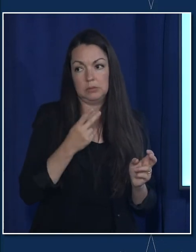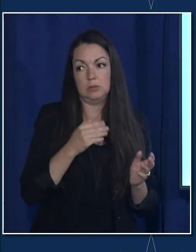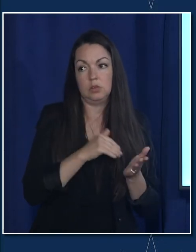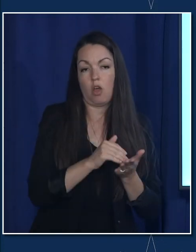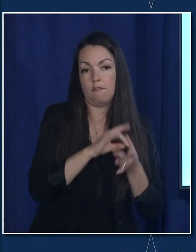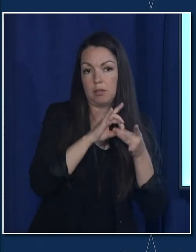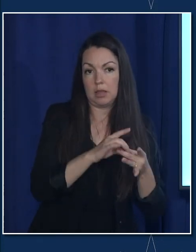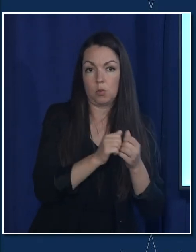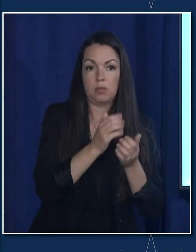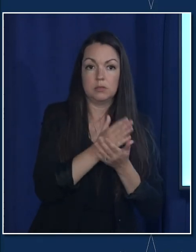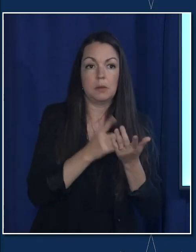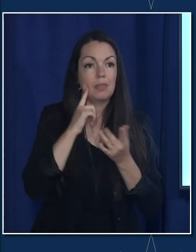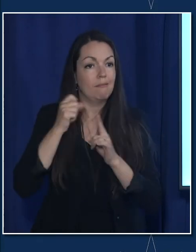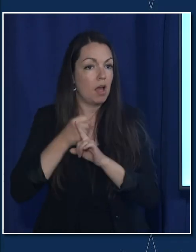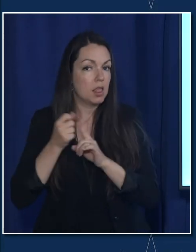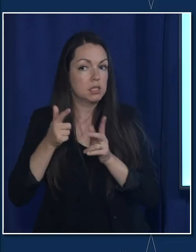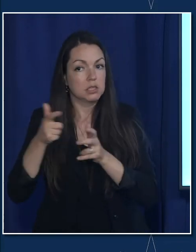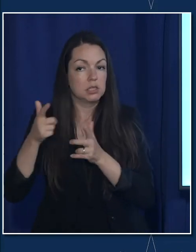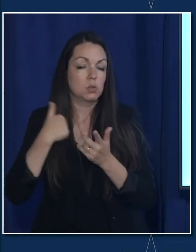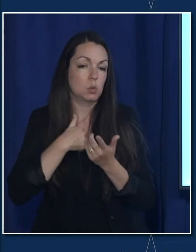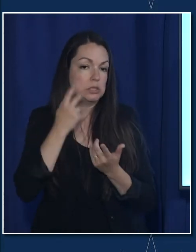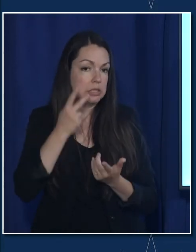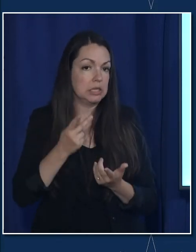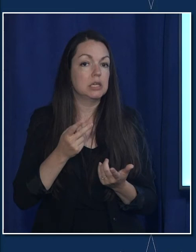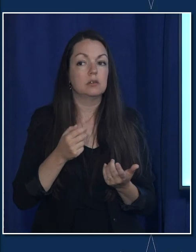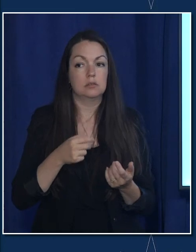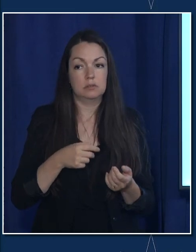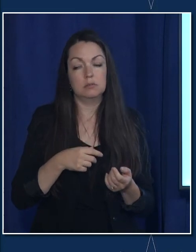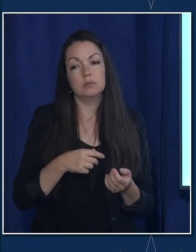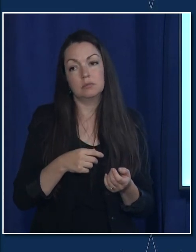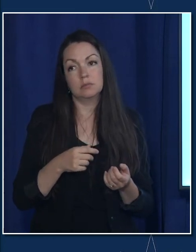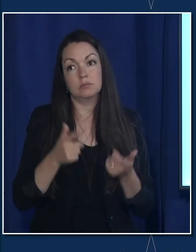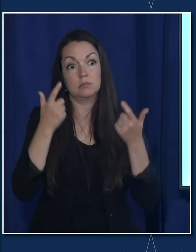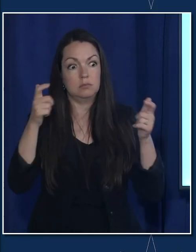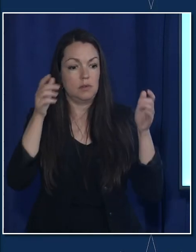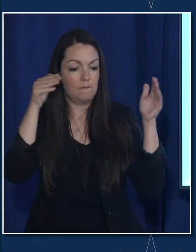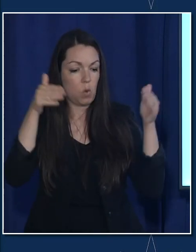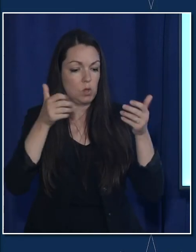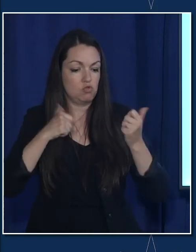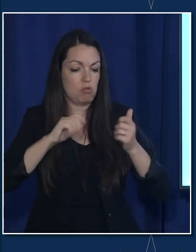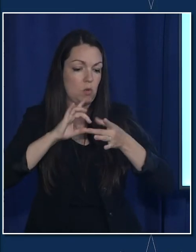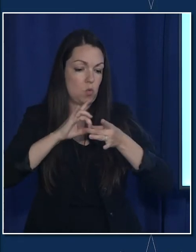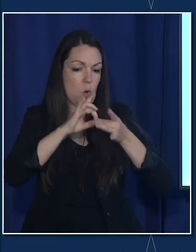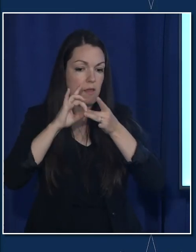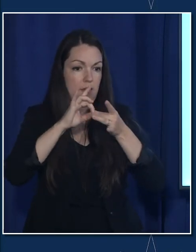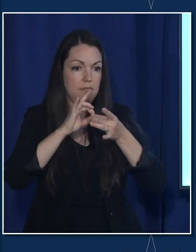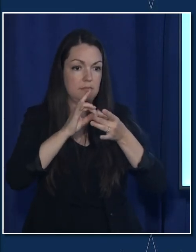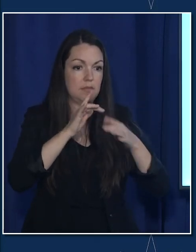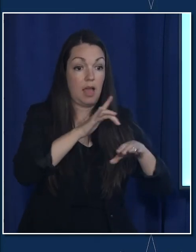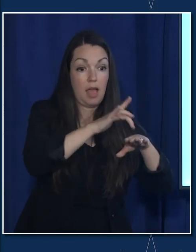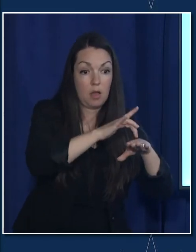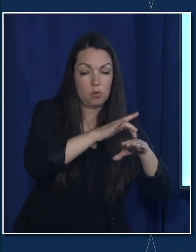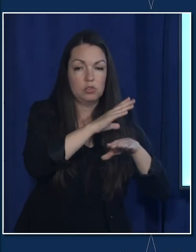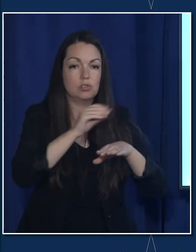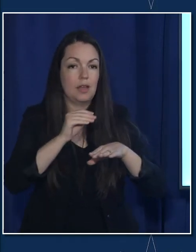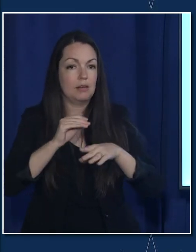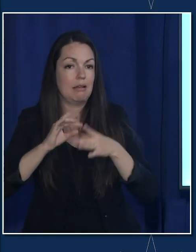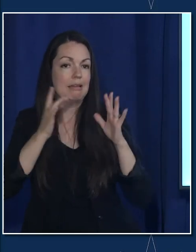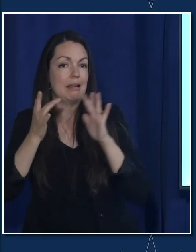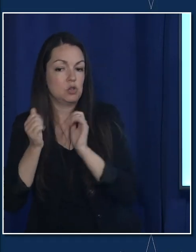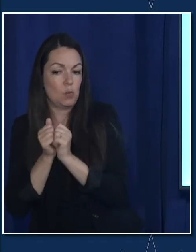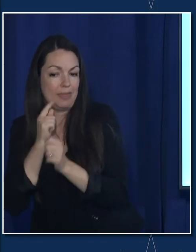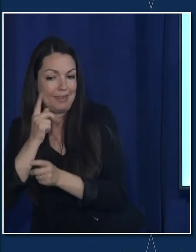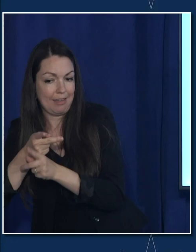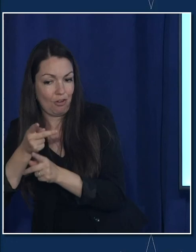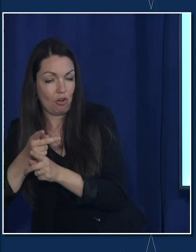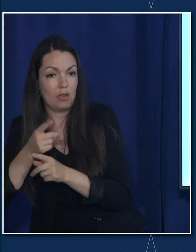often linked to some of the violence that we see, and so there's a major focus on trying to coordinate the outreach work and the connection into care, because there